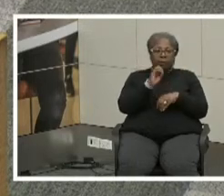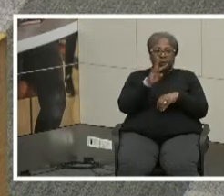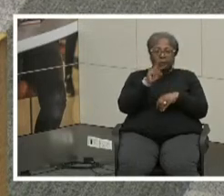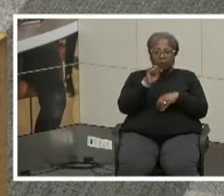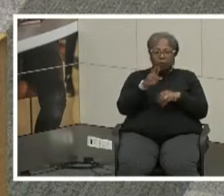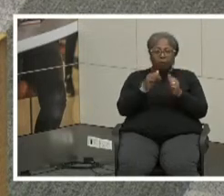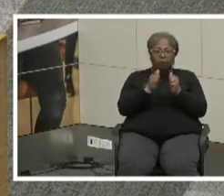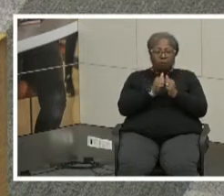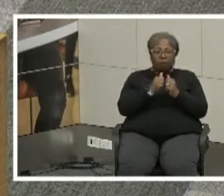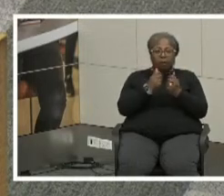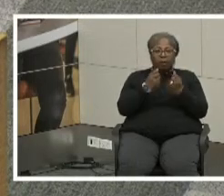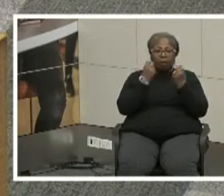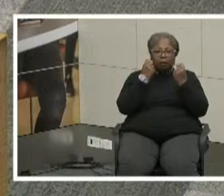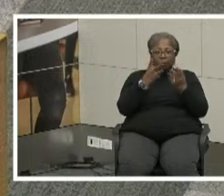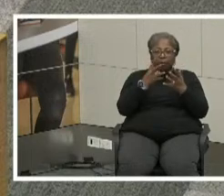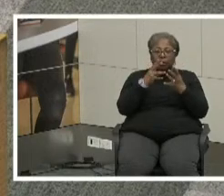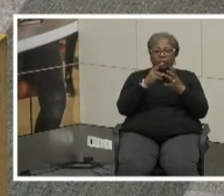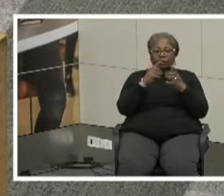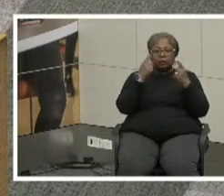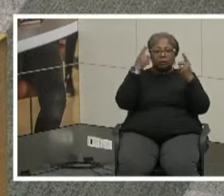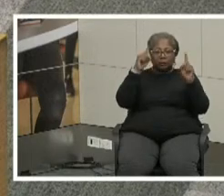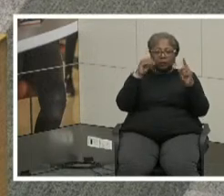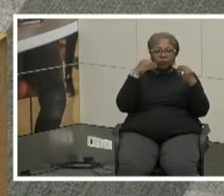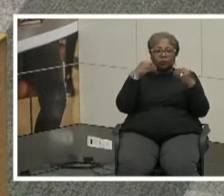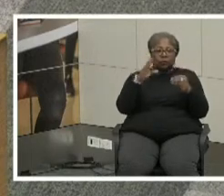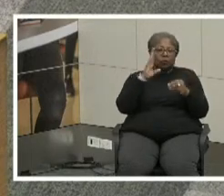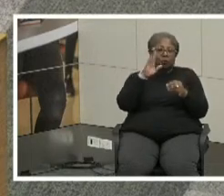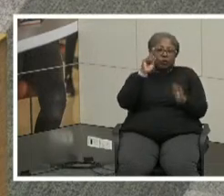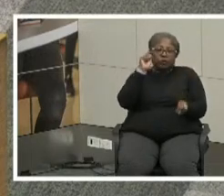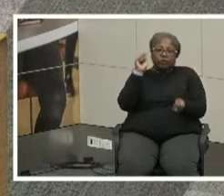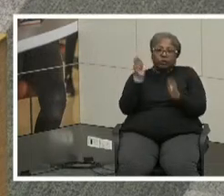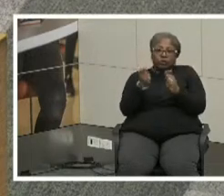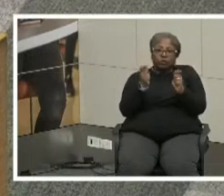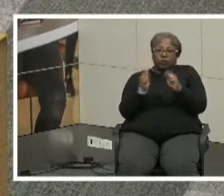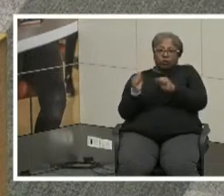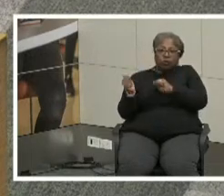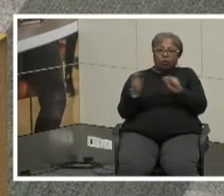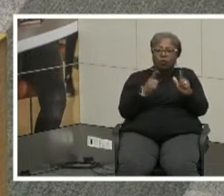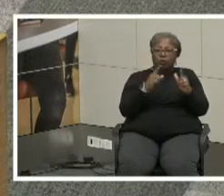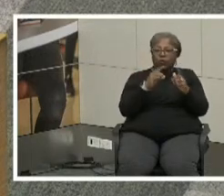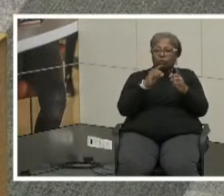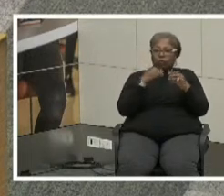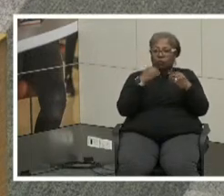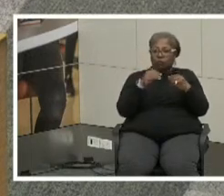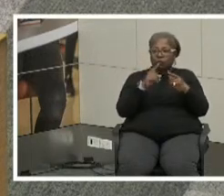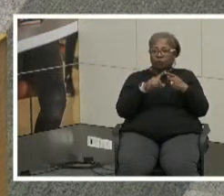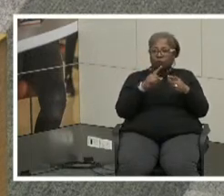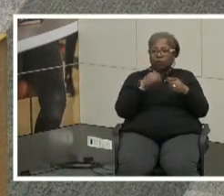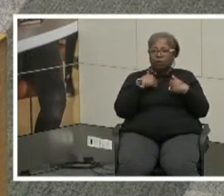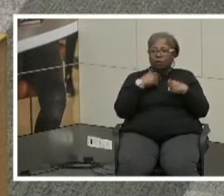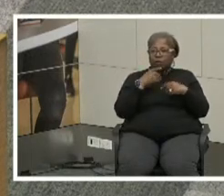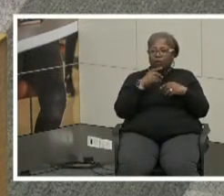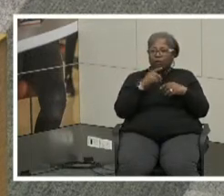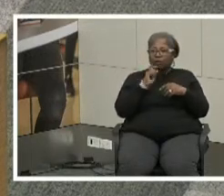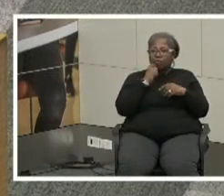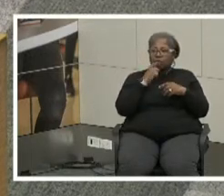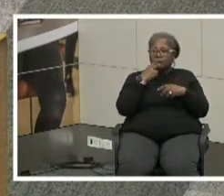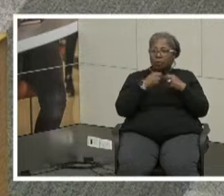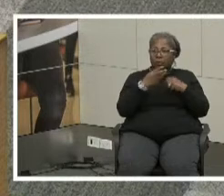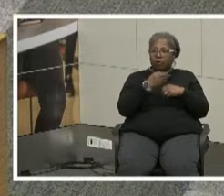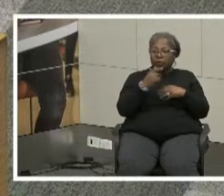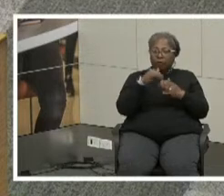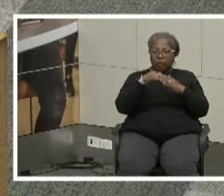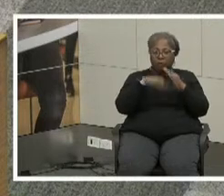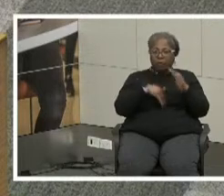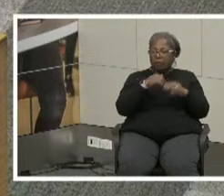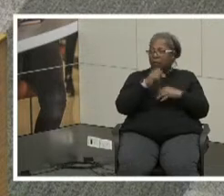hundreds of successful stores would change every store to address unique problems at a few in less than a